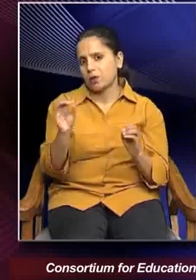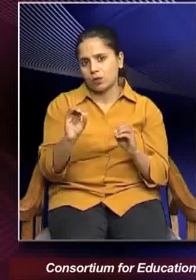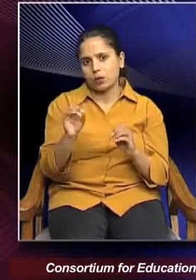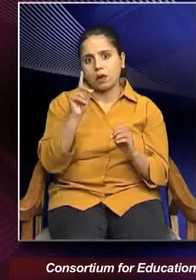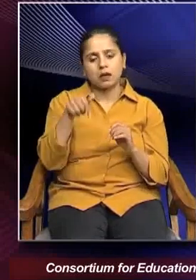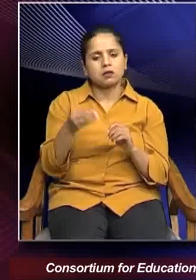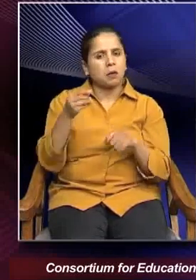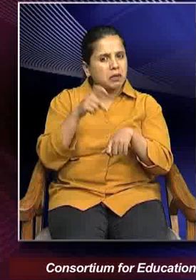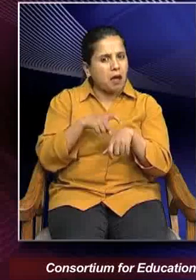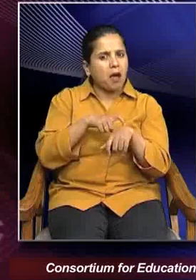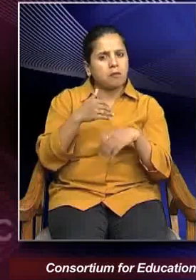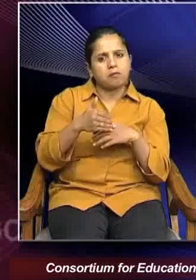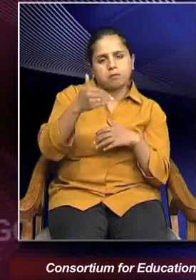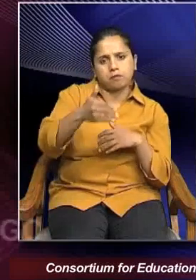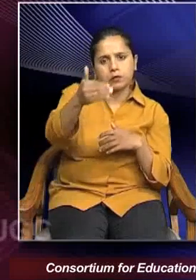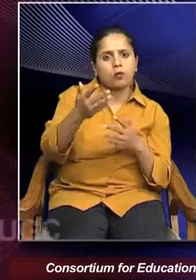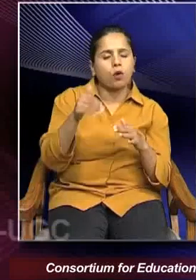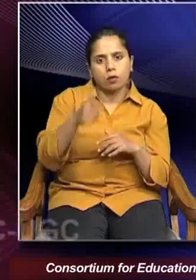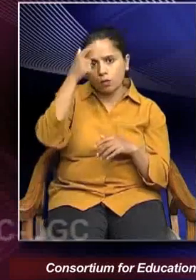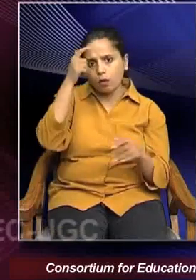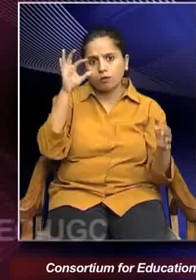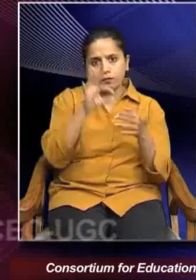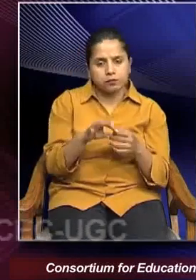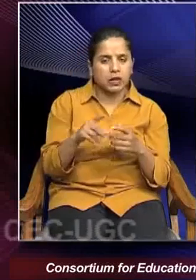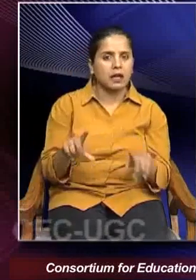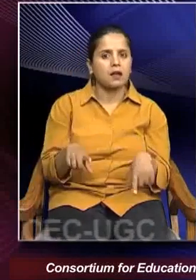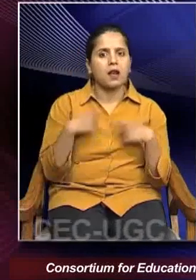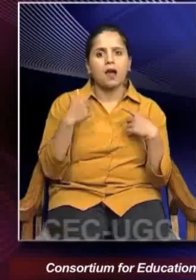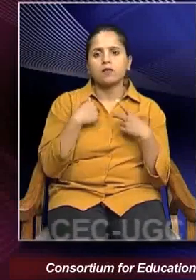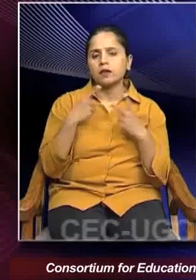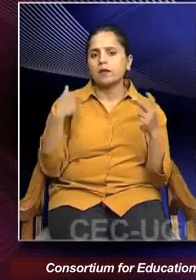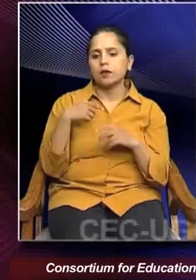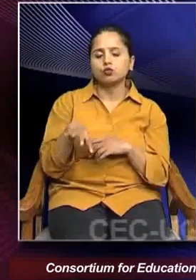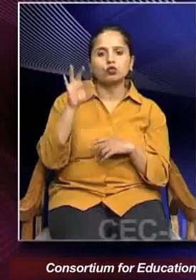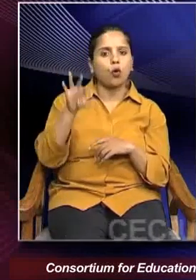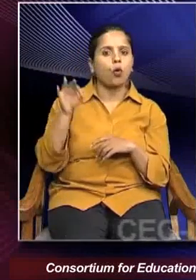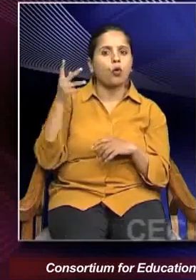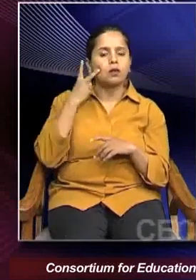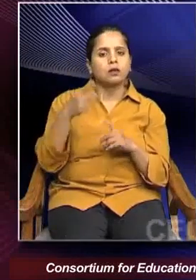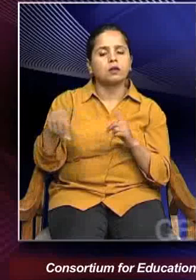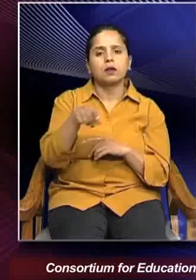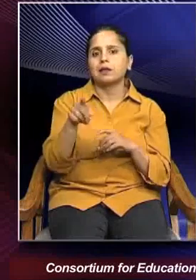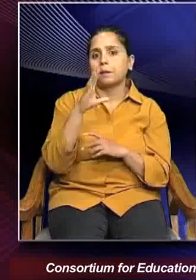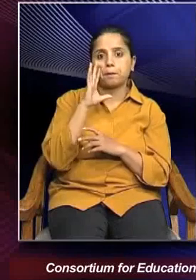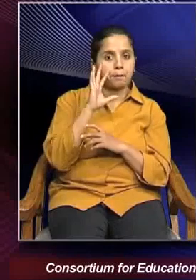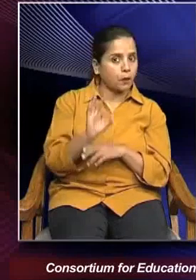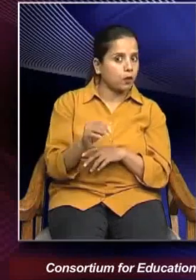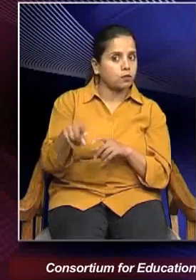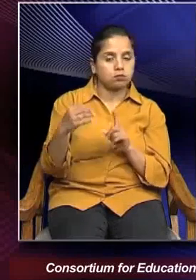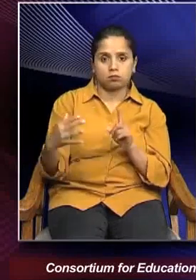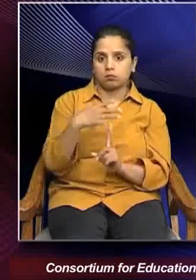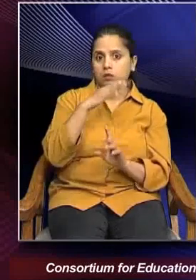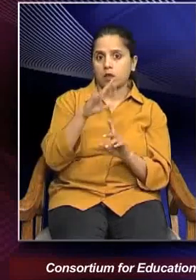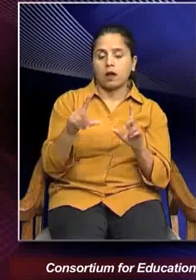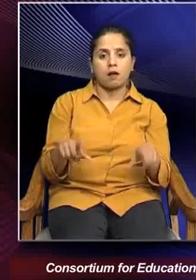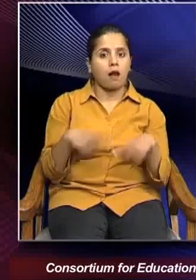after some point of time, the issues related with lifestyle choices that people makes carries a significant influence on the